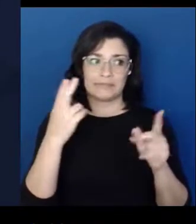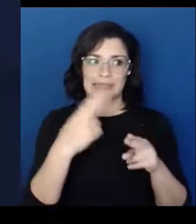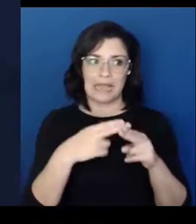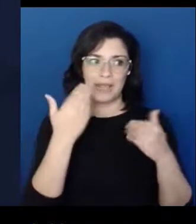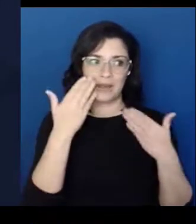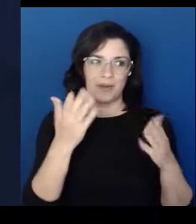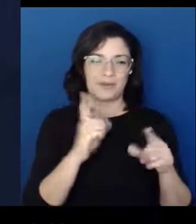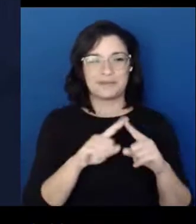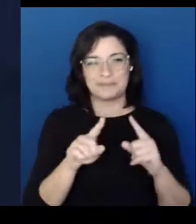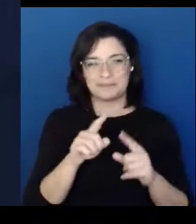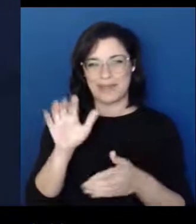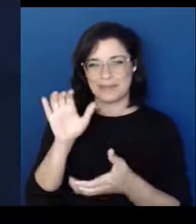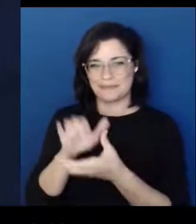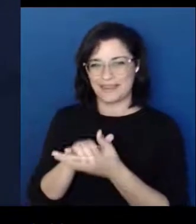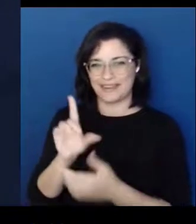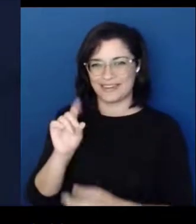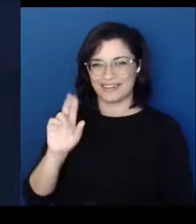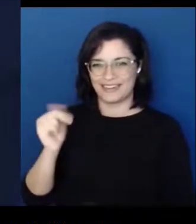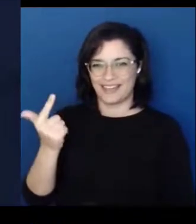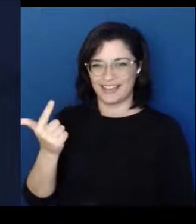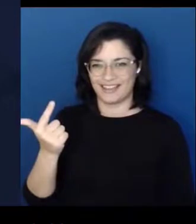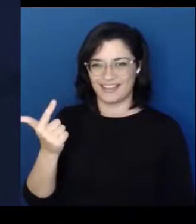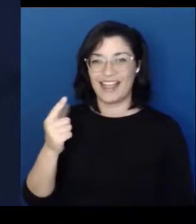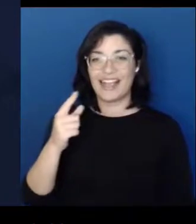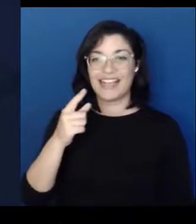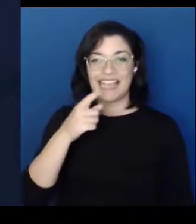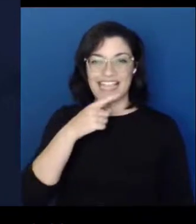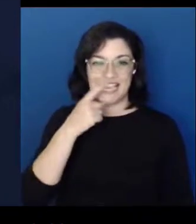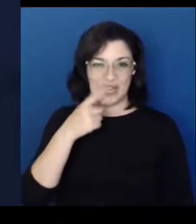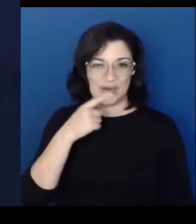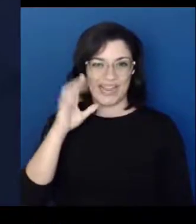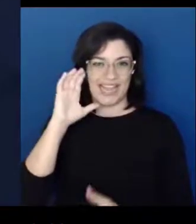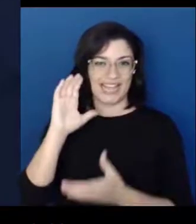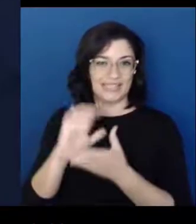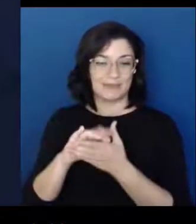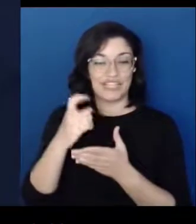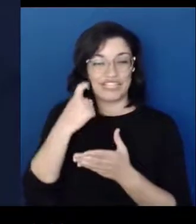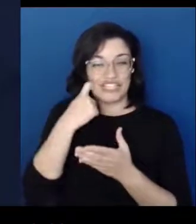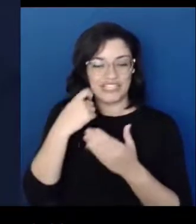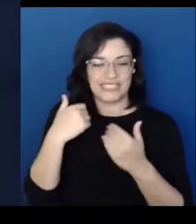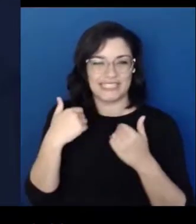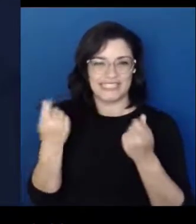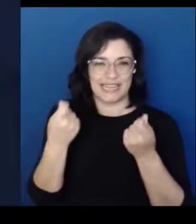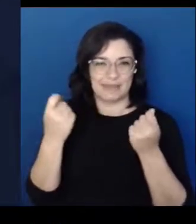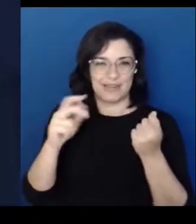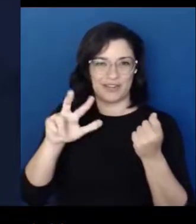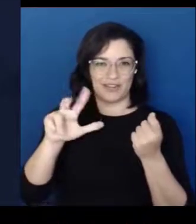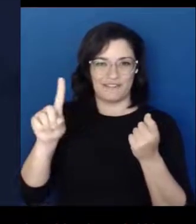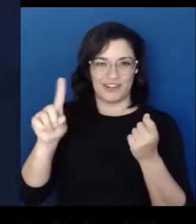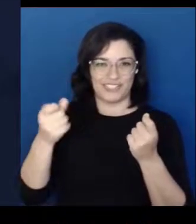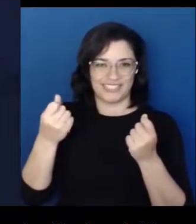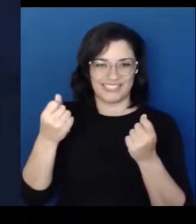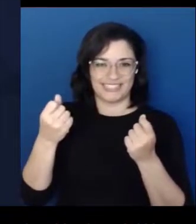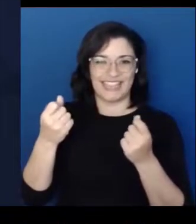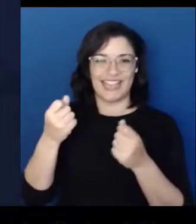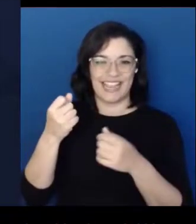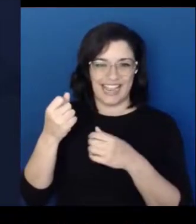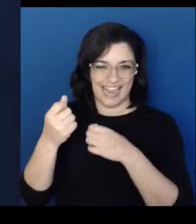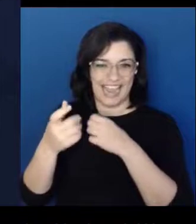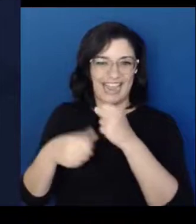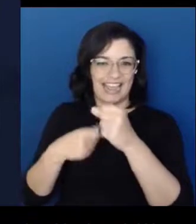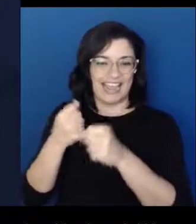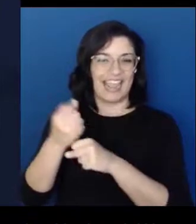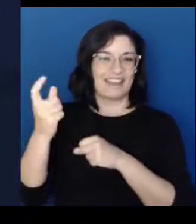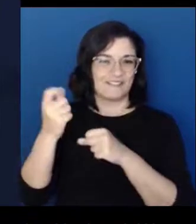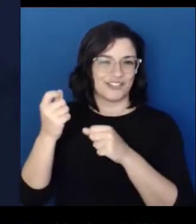had our 31st anniversary. So bluffing will get you in trouble. And one of the strategies we